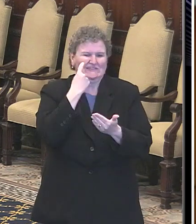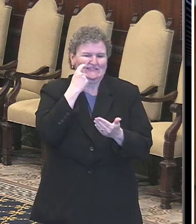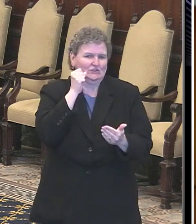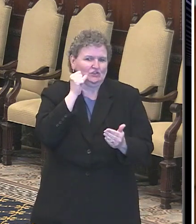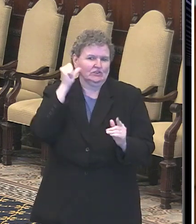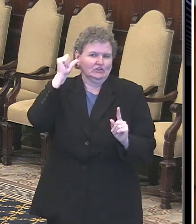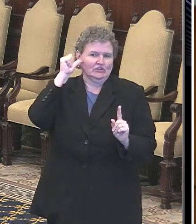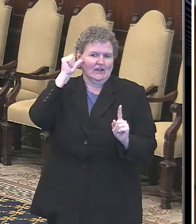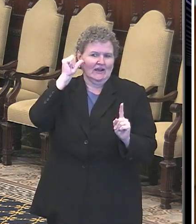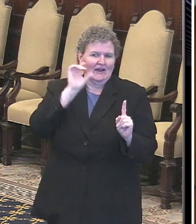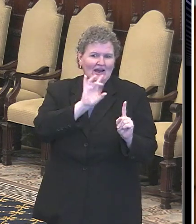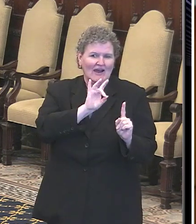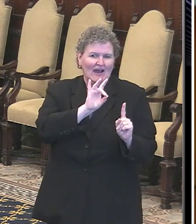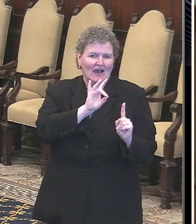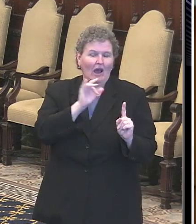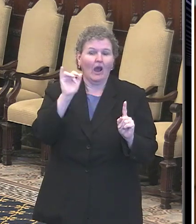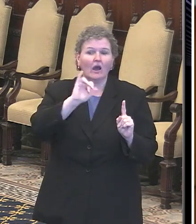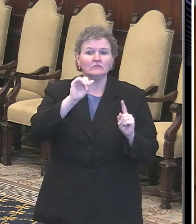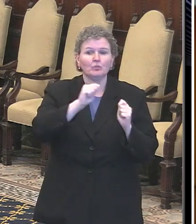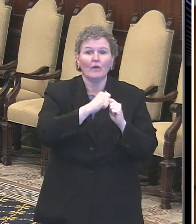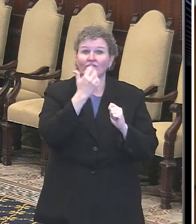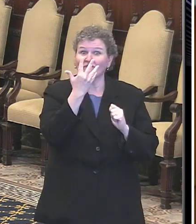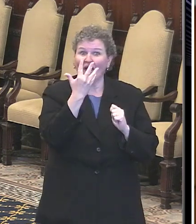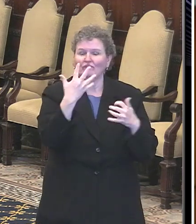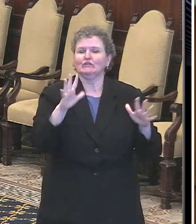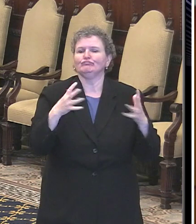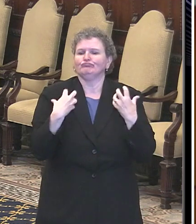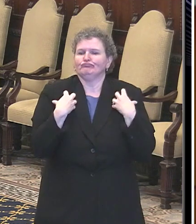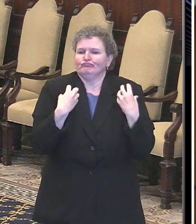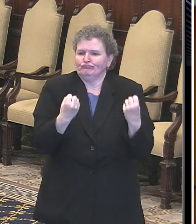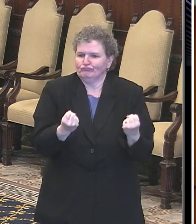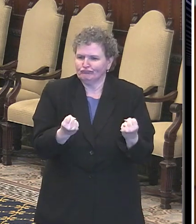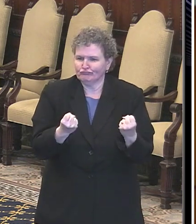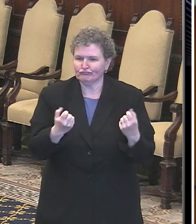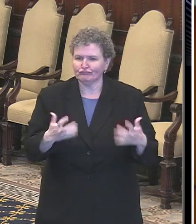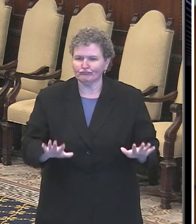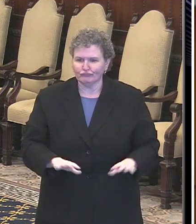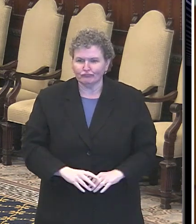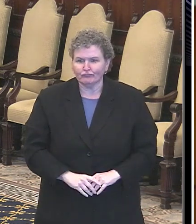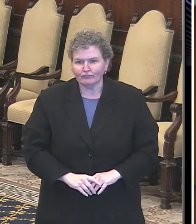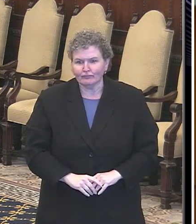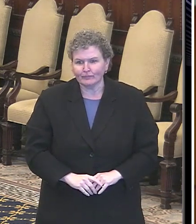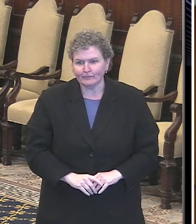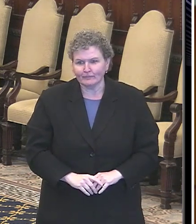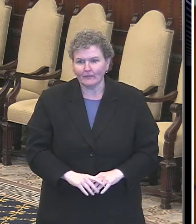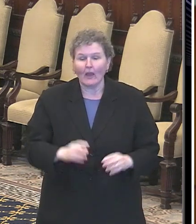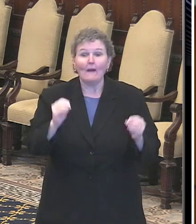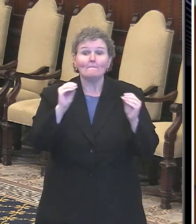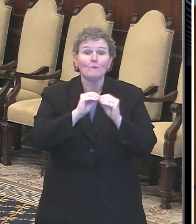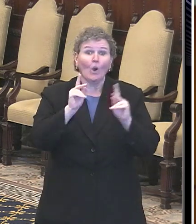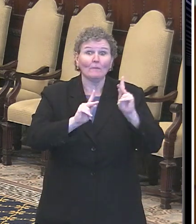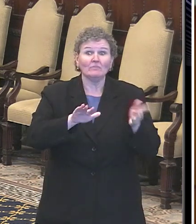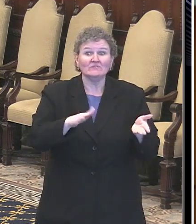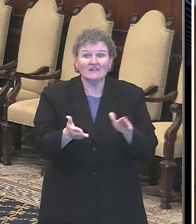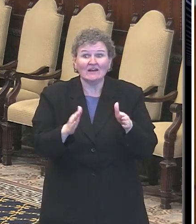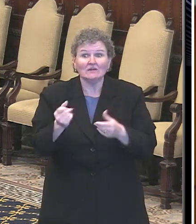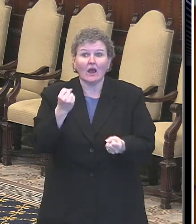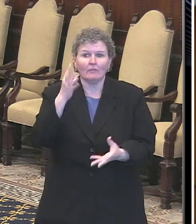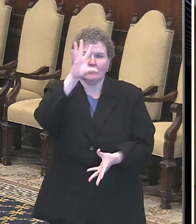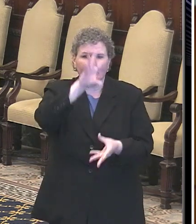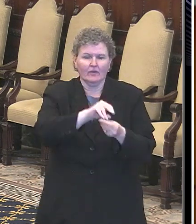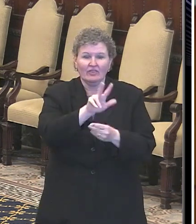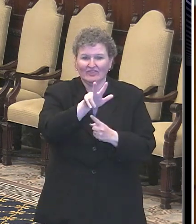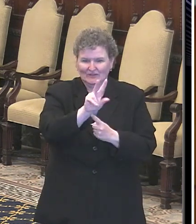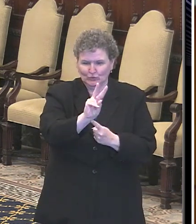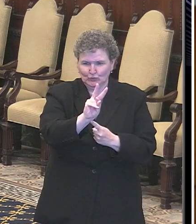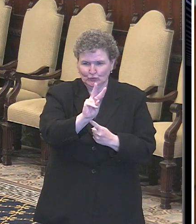from yesterday. We have 32 new deaths from the coronavirus infection reported since yesterday, bringing us to a total of 516